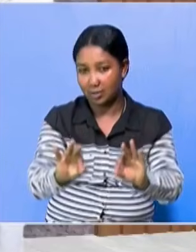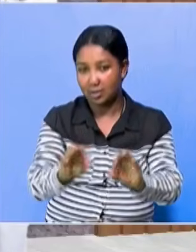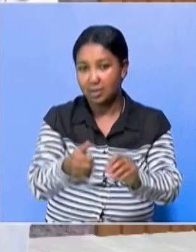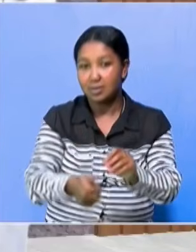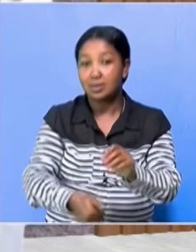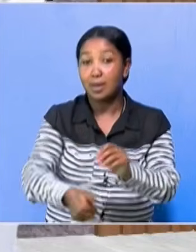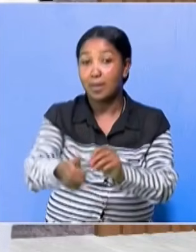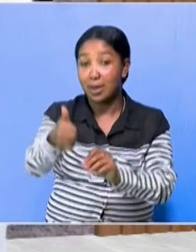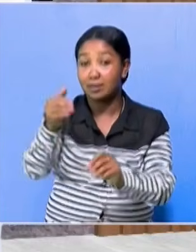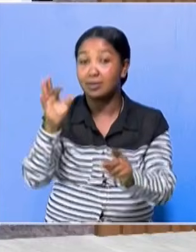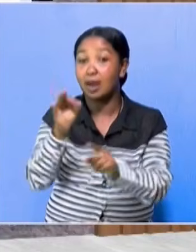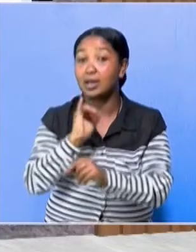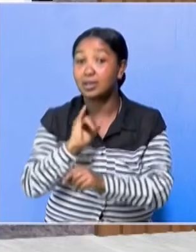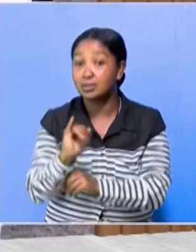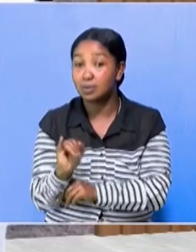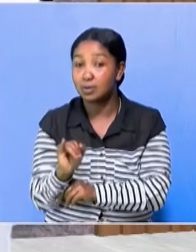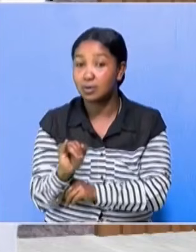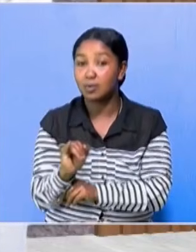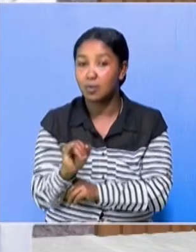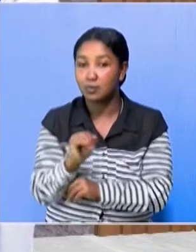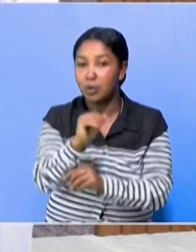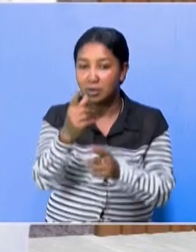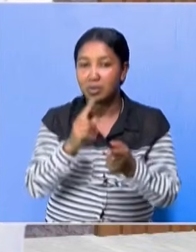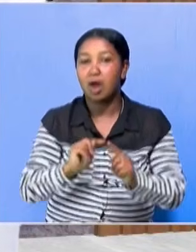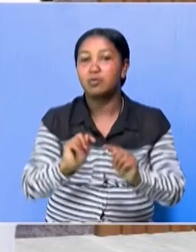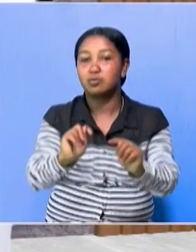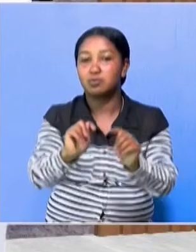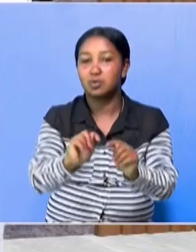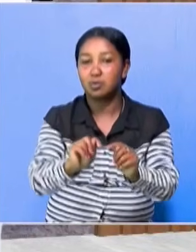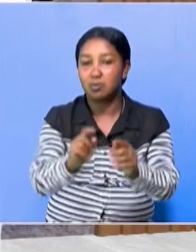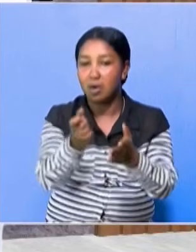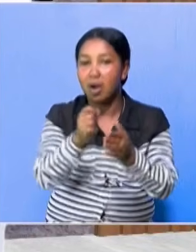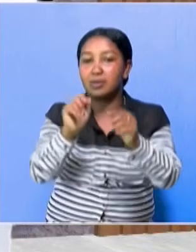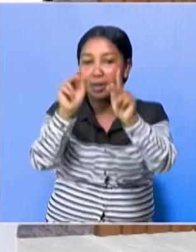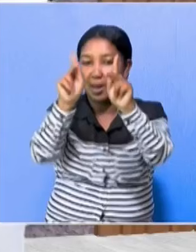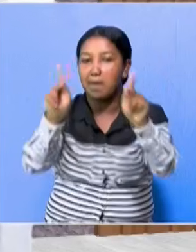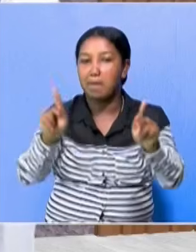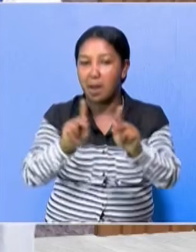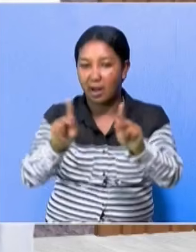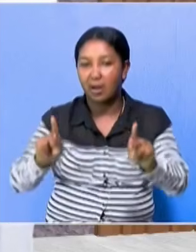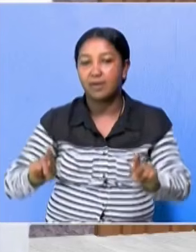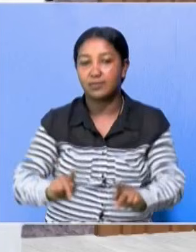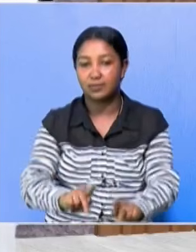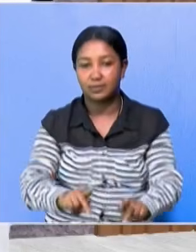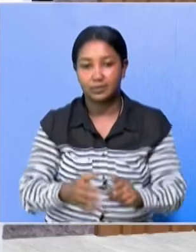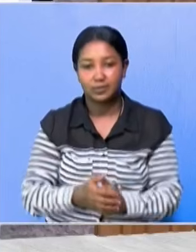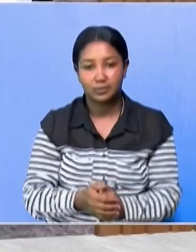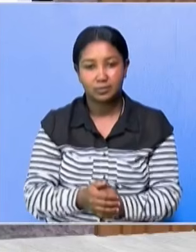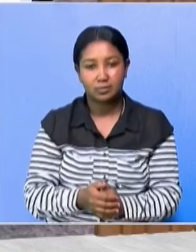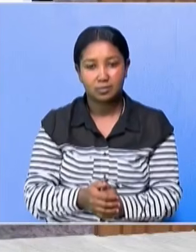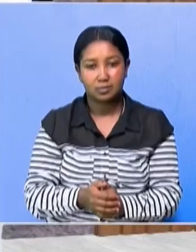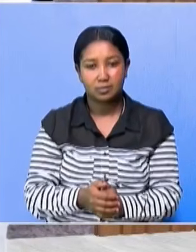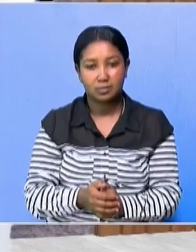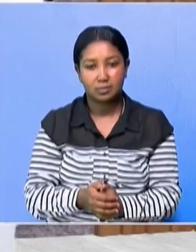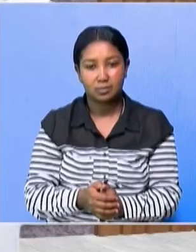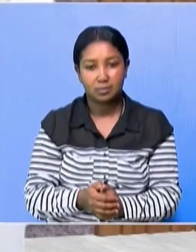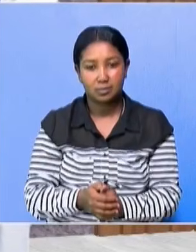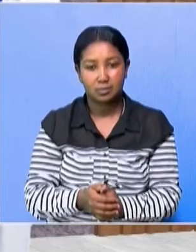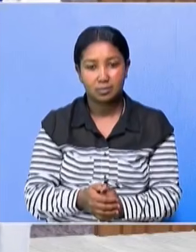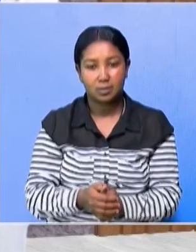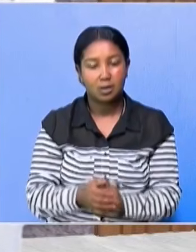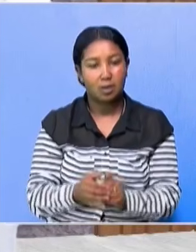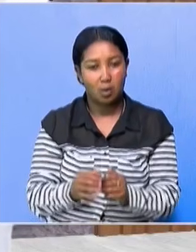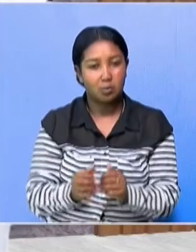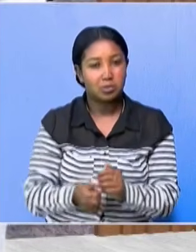main target that we have been just discussing last time was that how you are writing